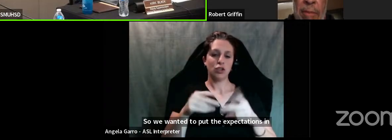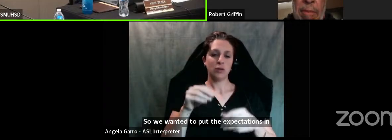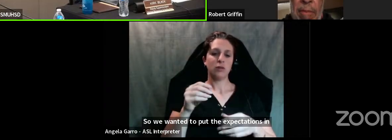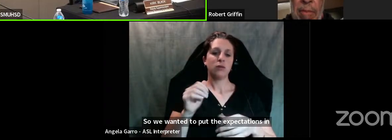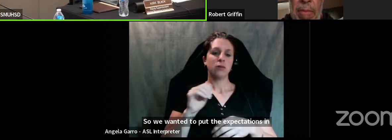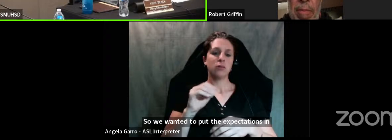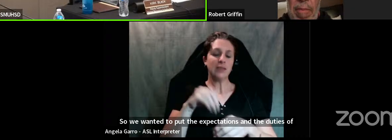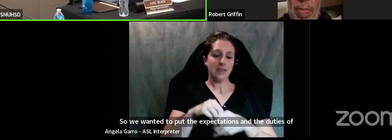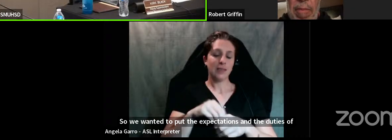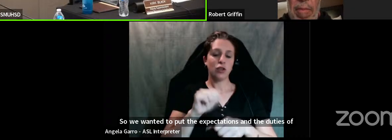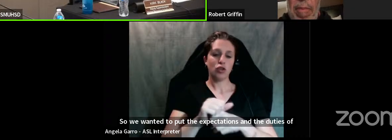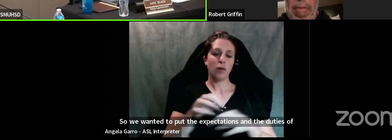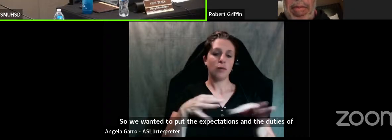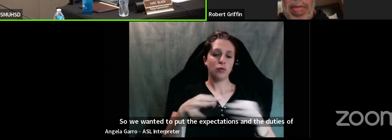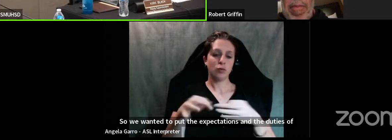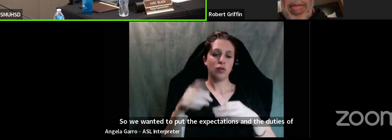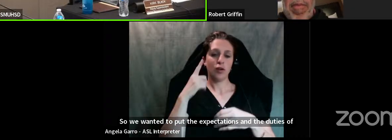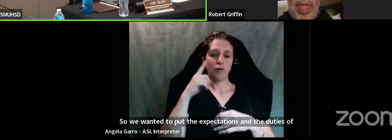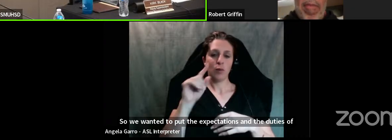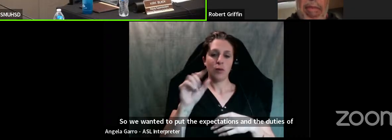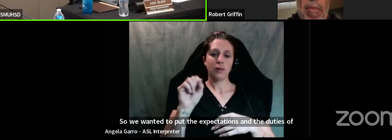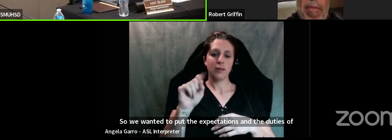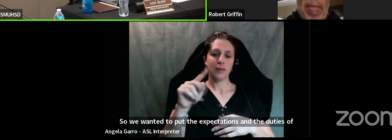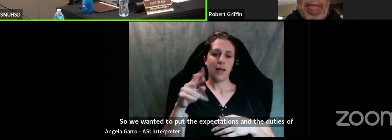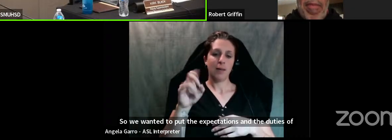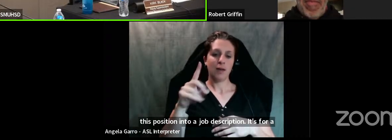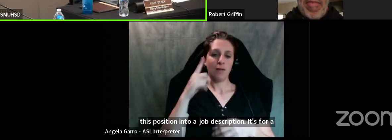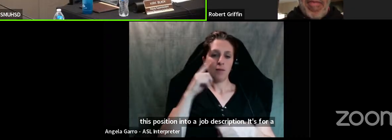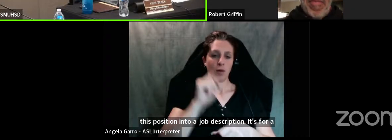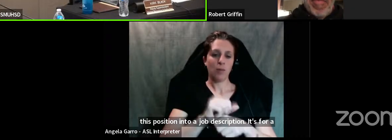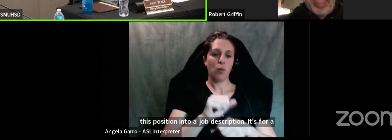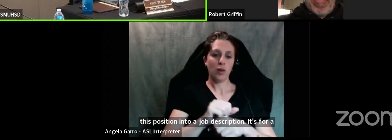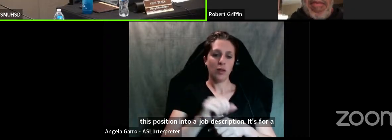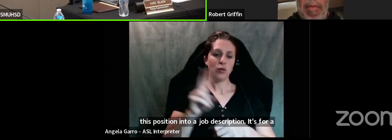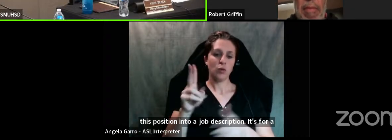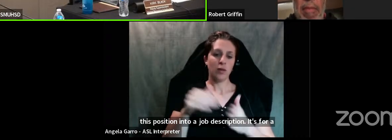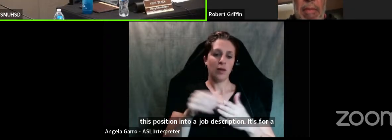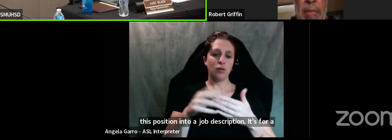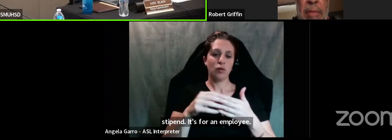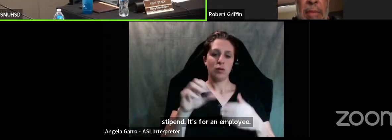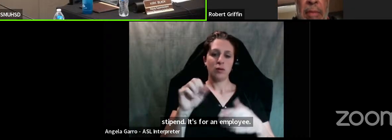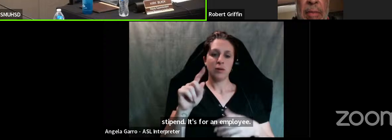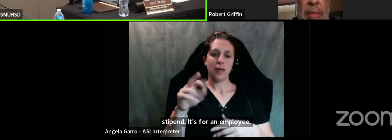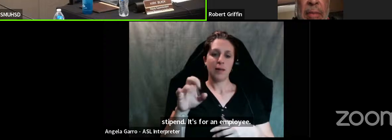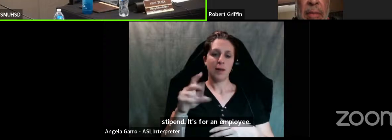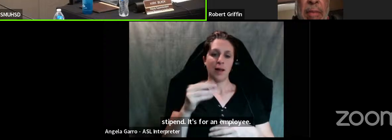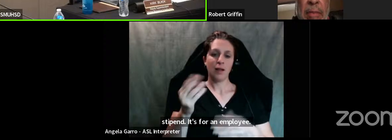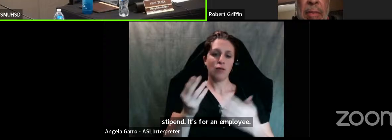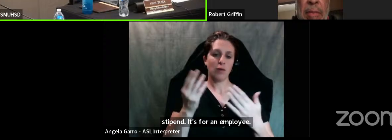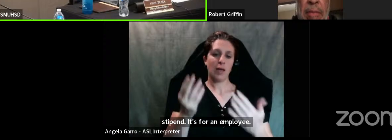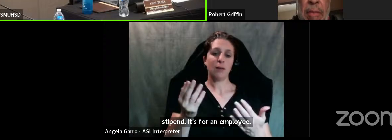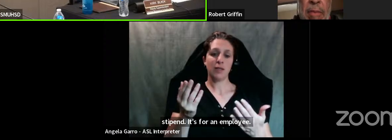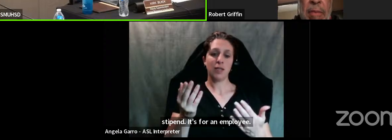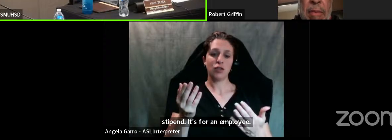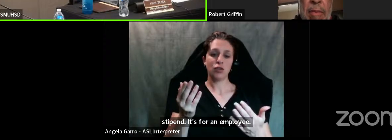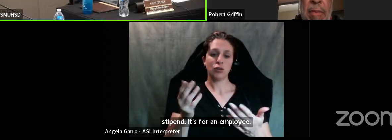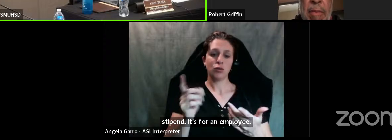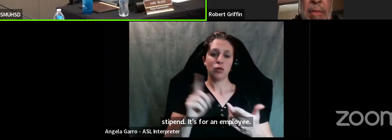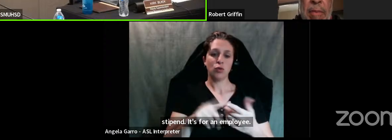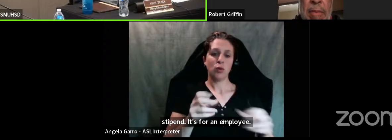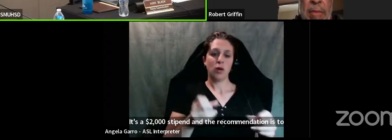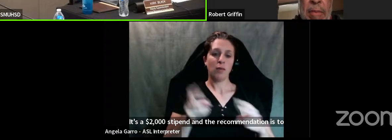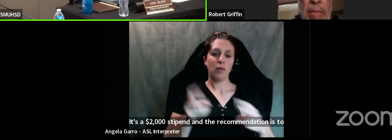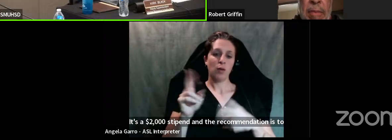description. It's for a stipend. It's for an employee. It's a $2,000 stipend. And the recommendation is to approve the